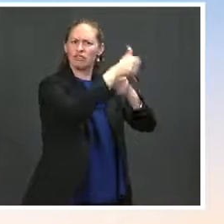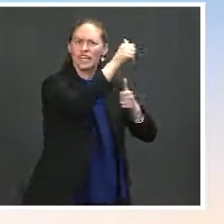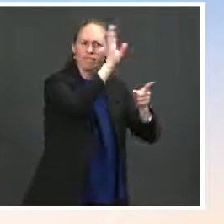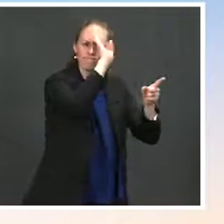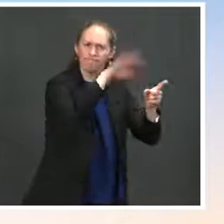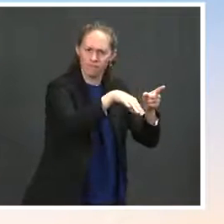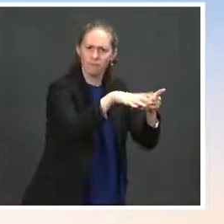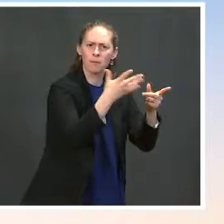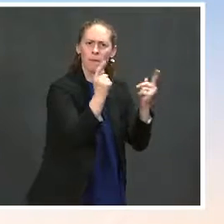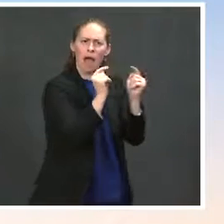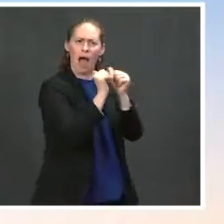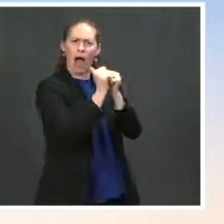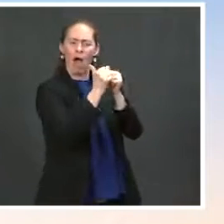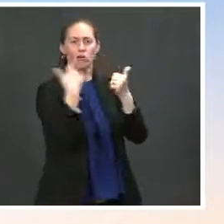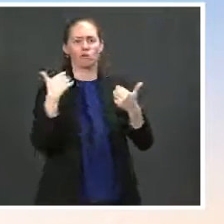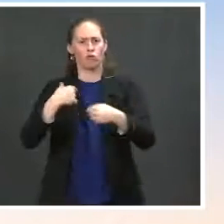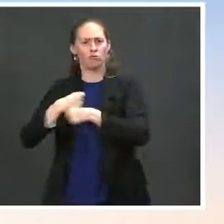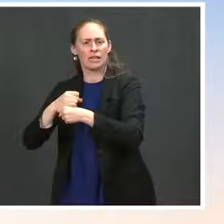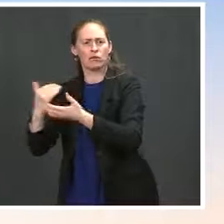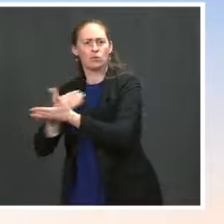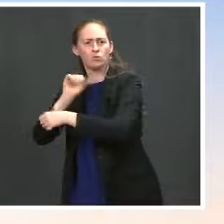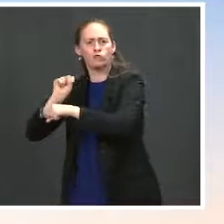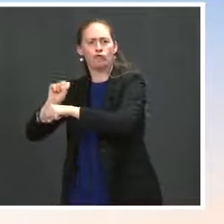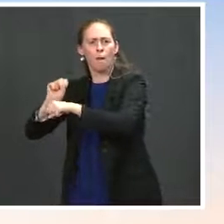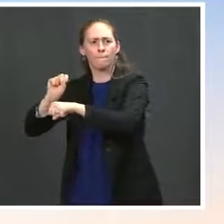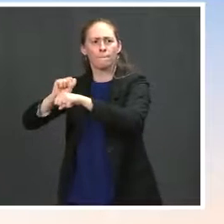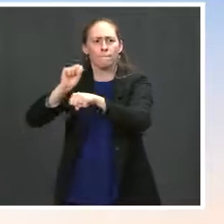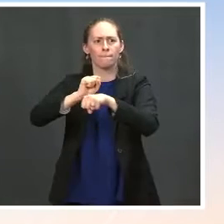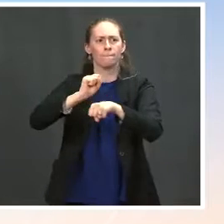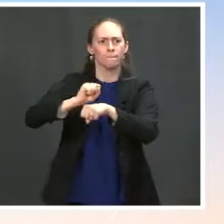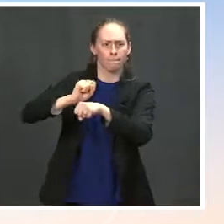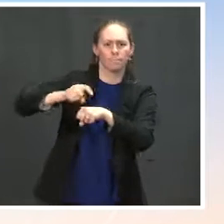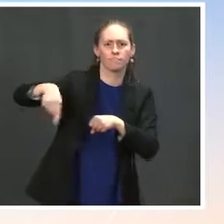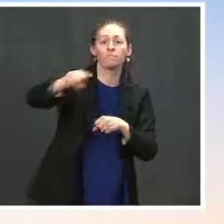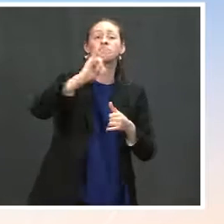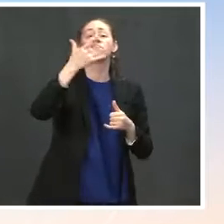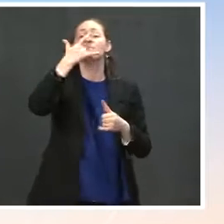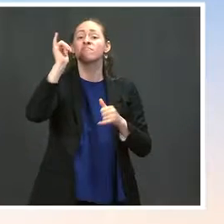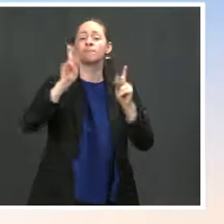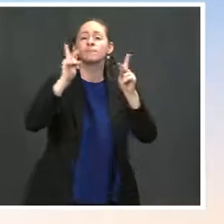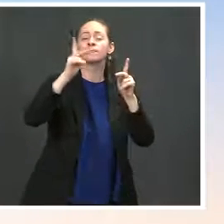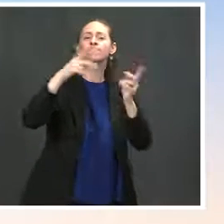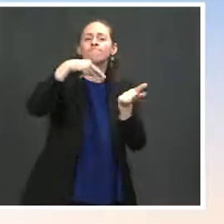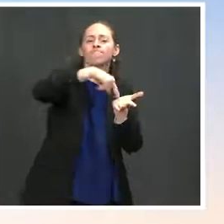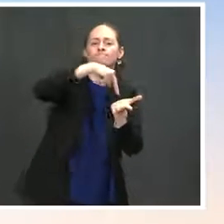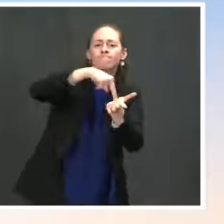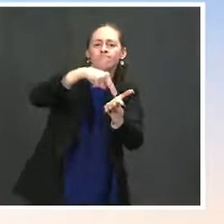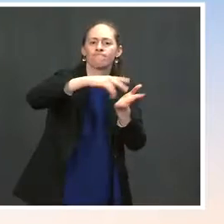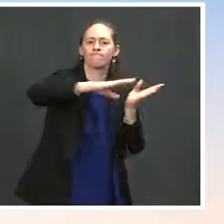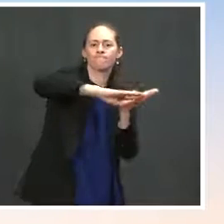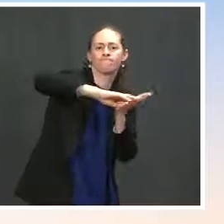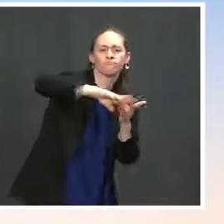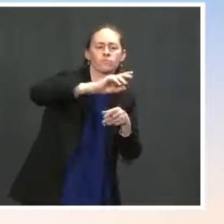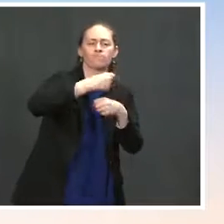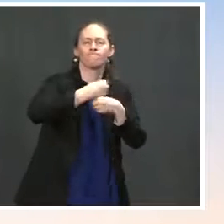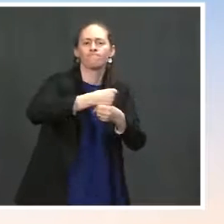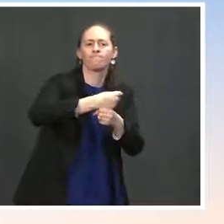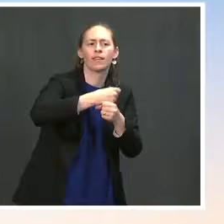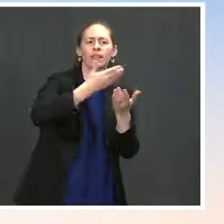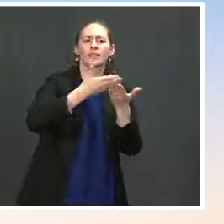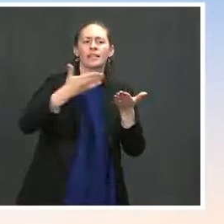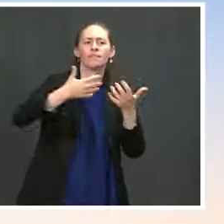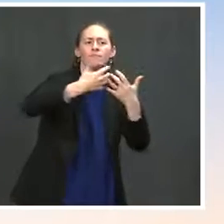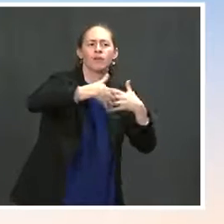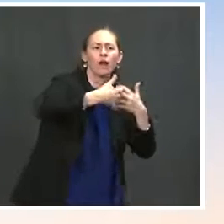for line workers, building thousands of miles of transmission lines for a clean, modern, resilient